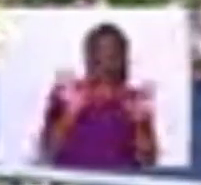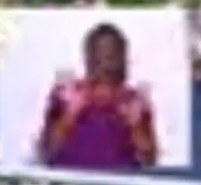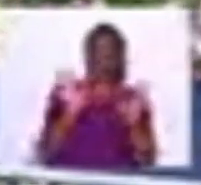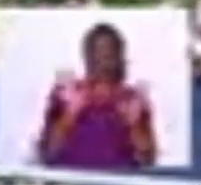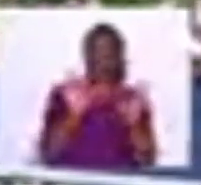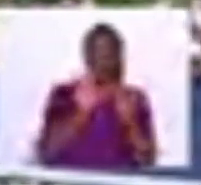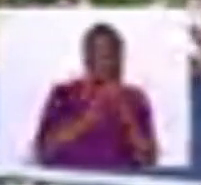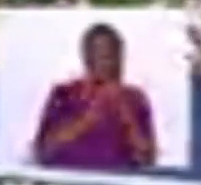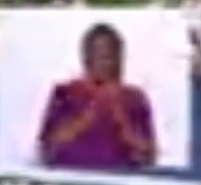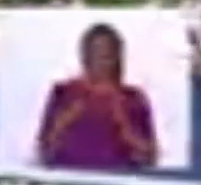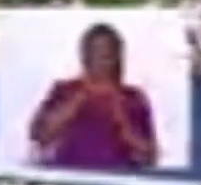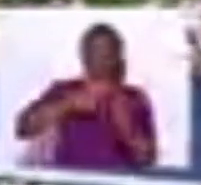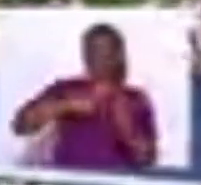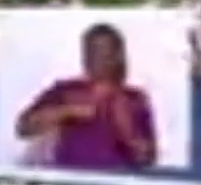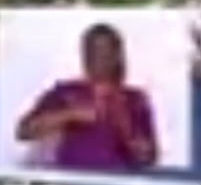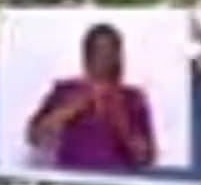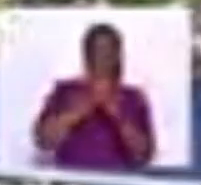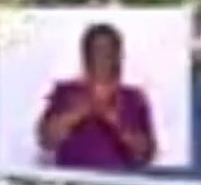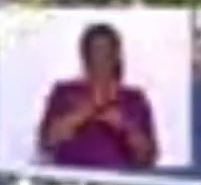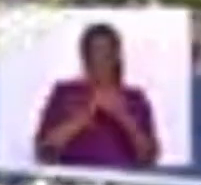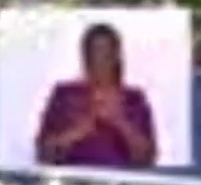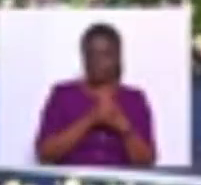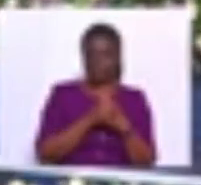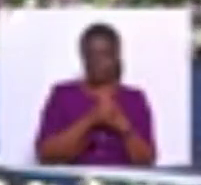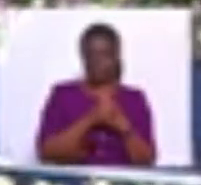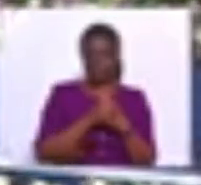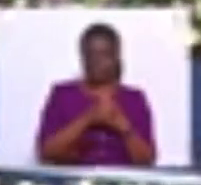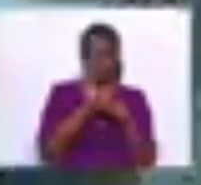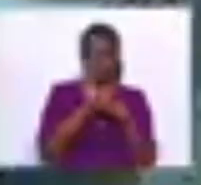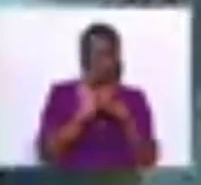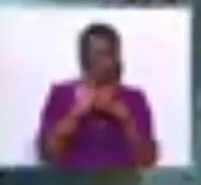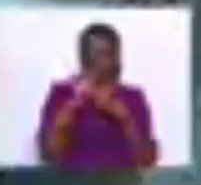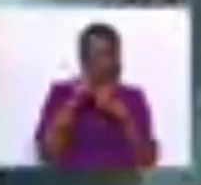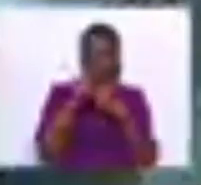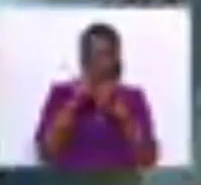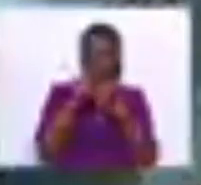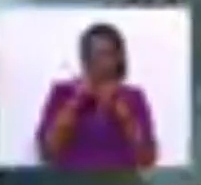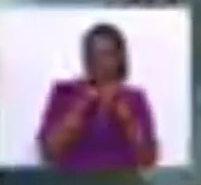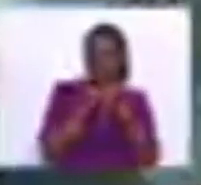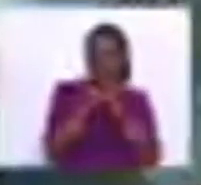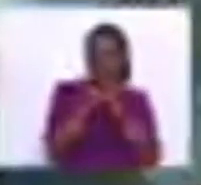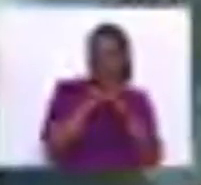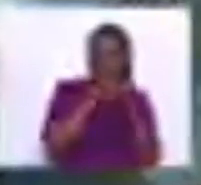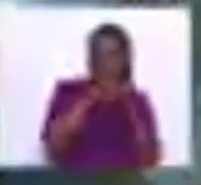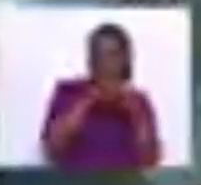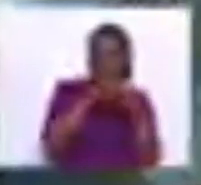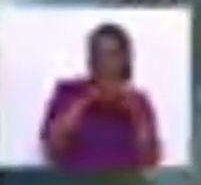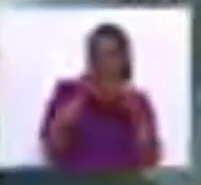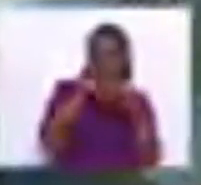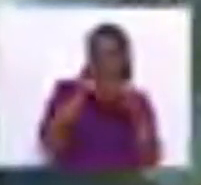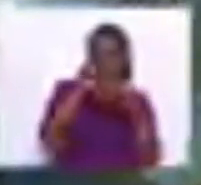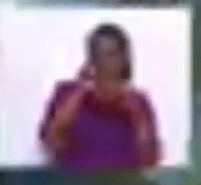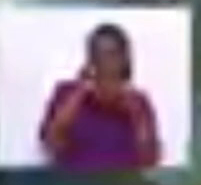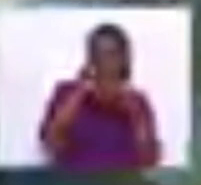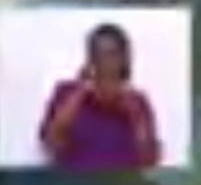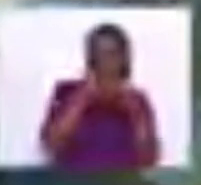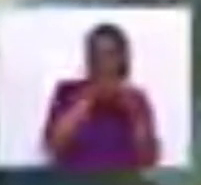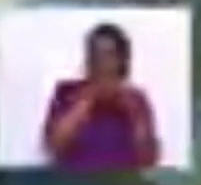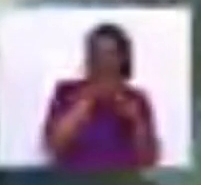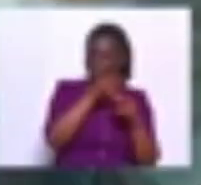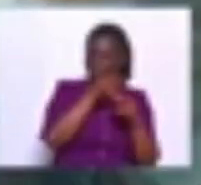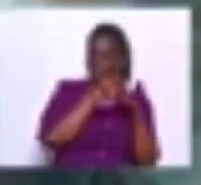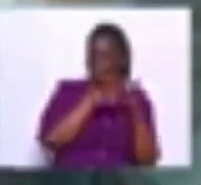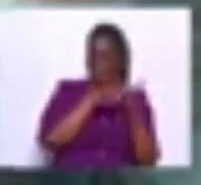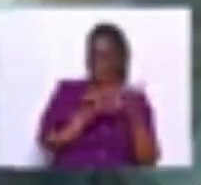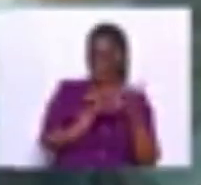that. However, if you go to a certain place in London, it's called Covent Garden, you can buy